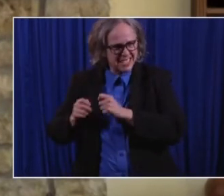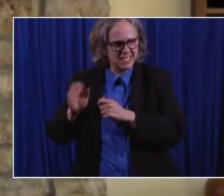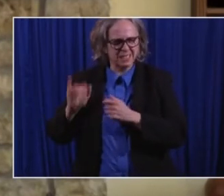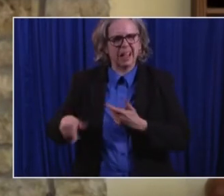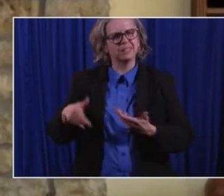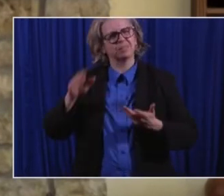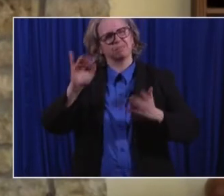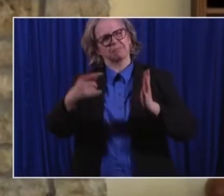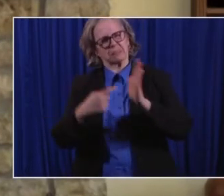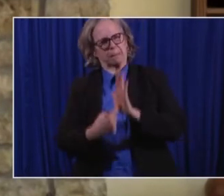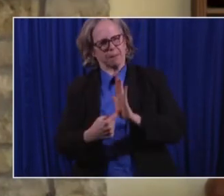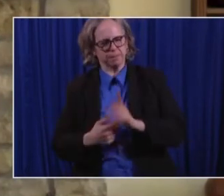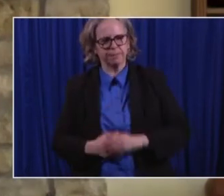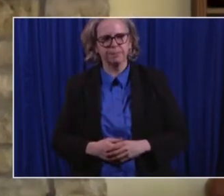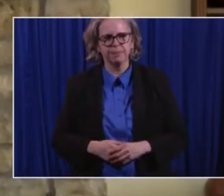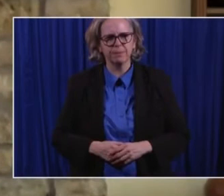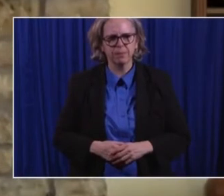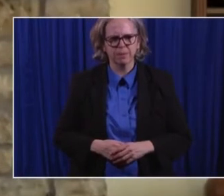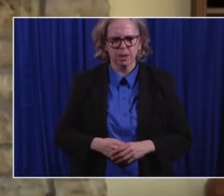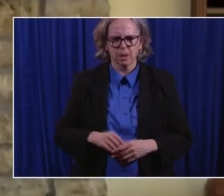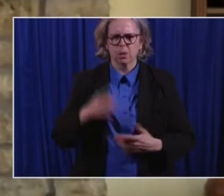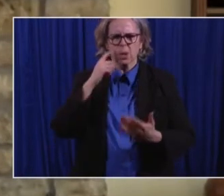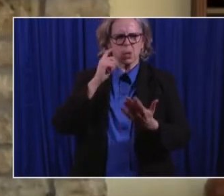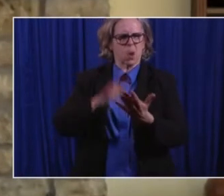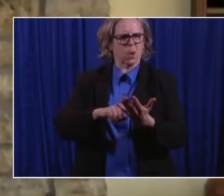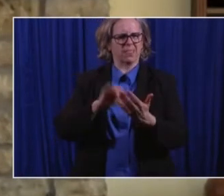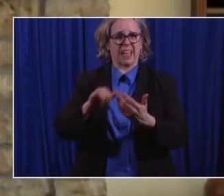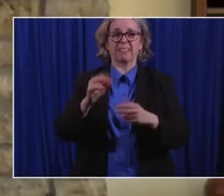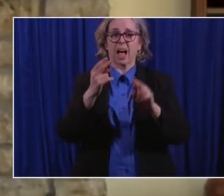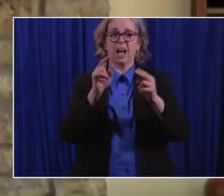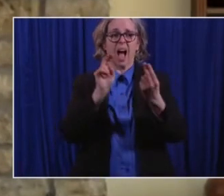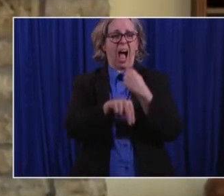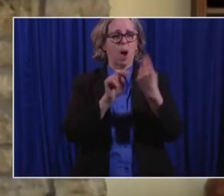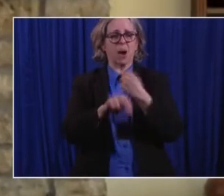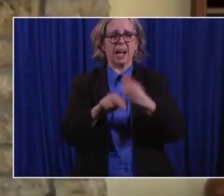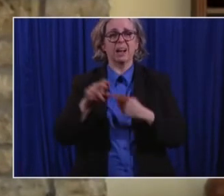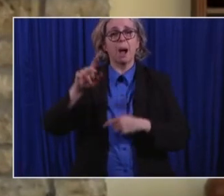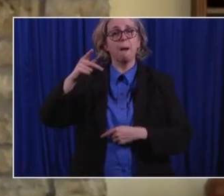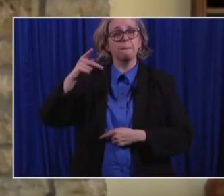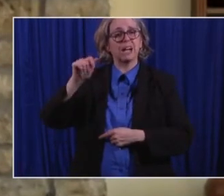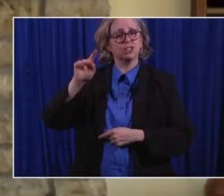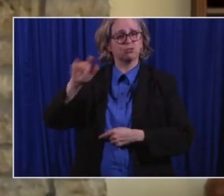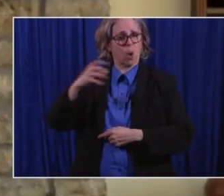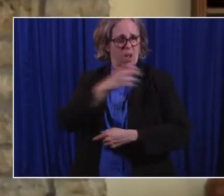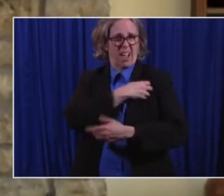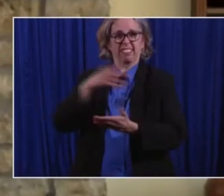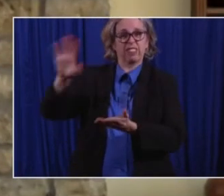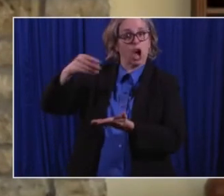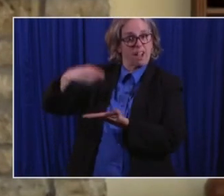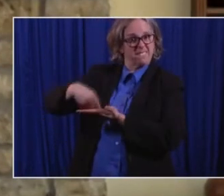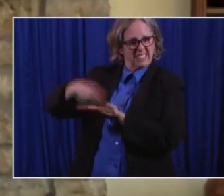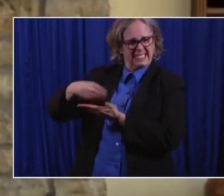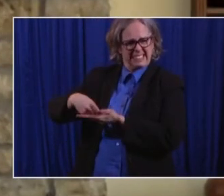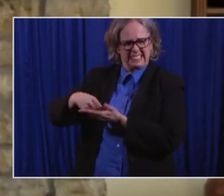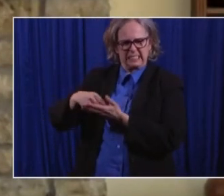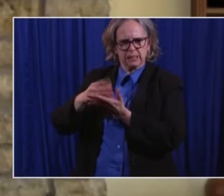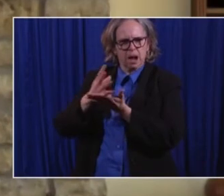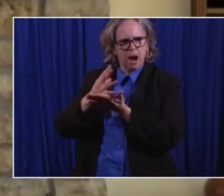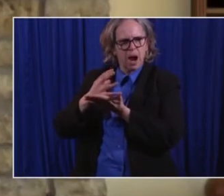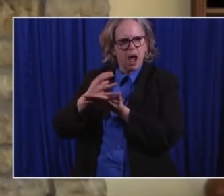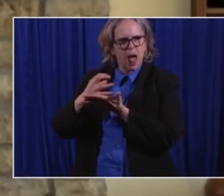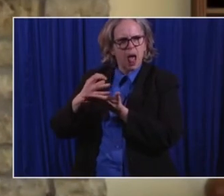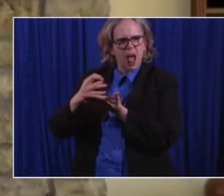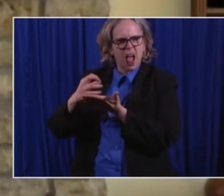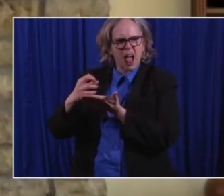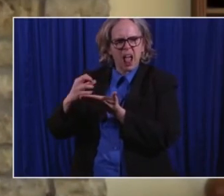significant hole in the highway patrol funding, and the funding mechanism is not doing